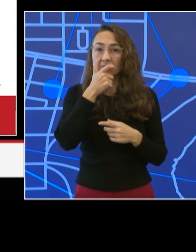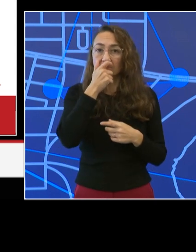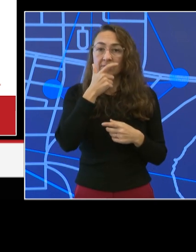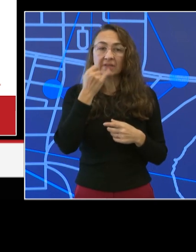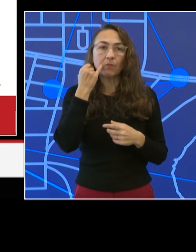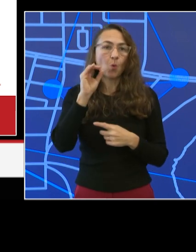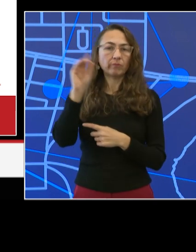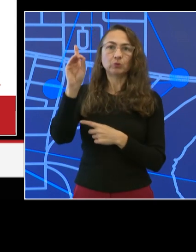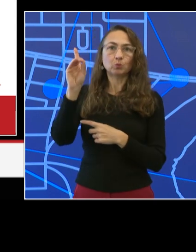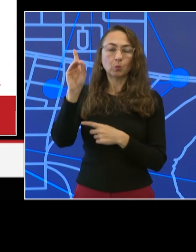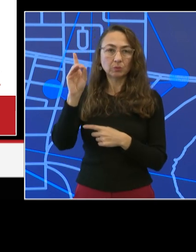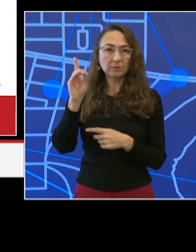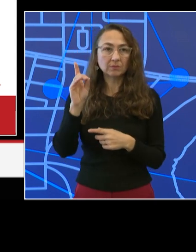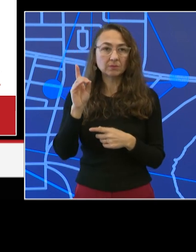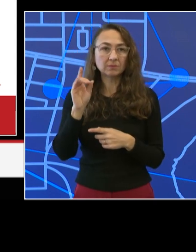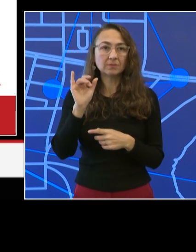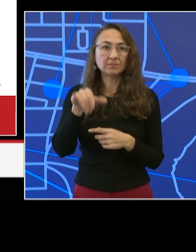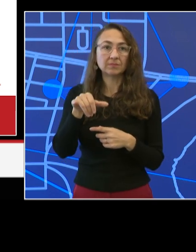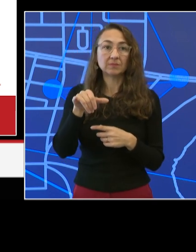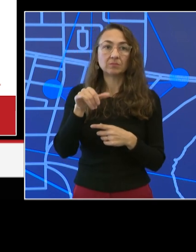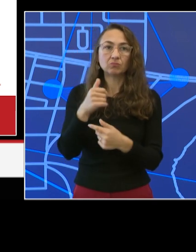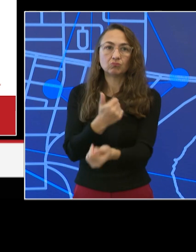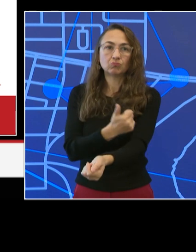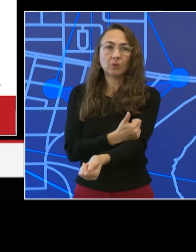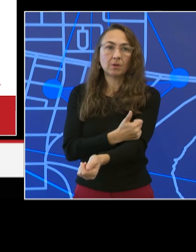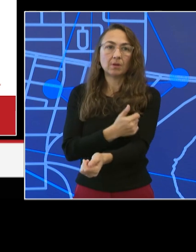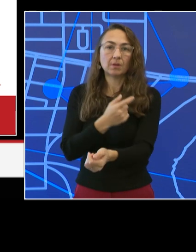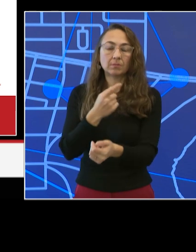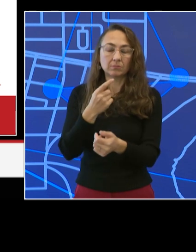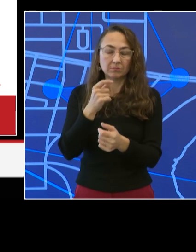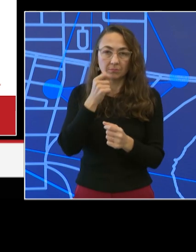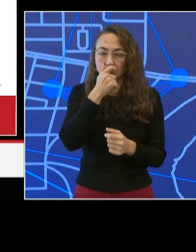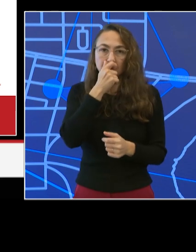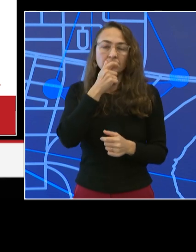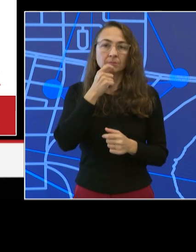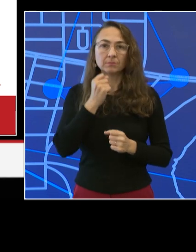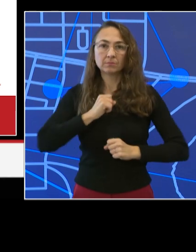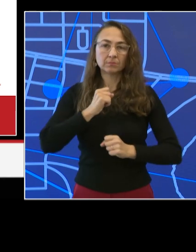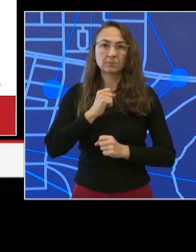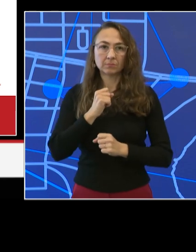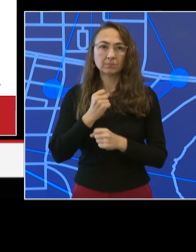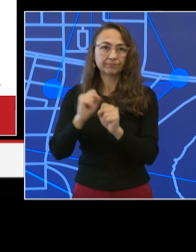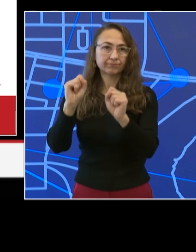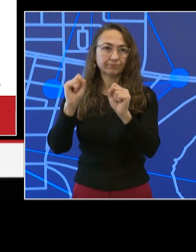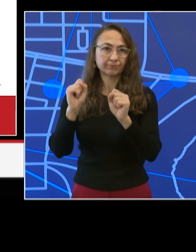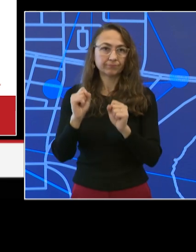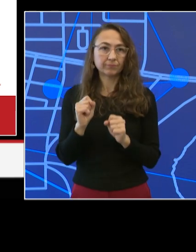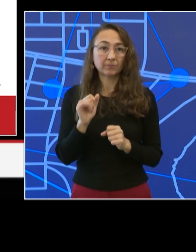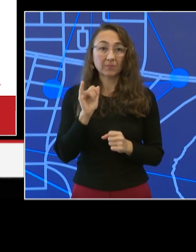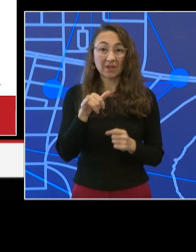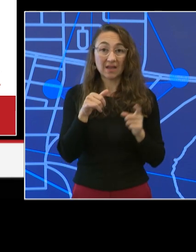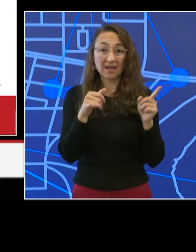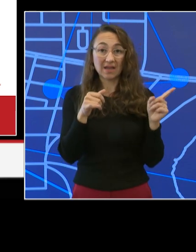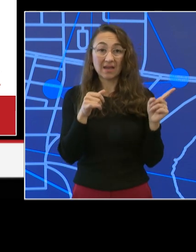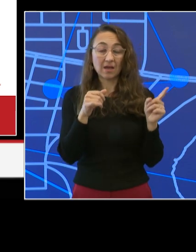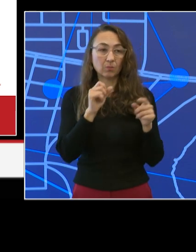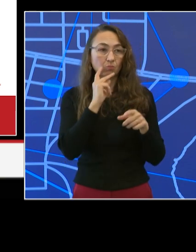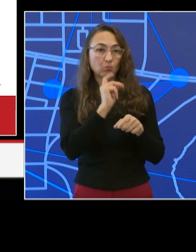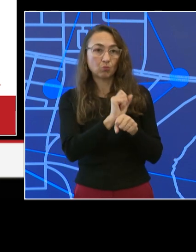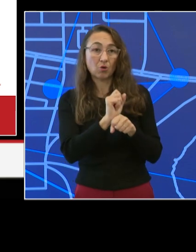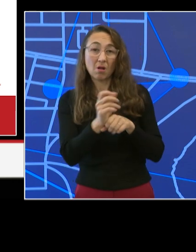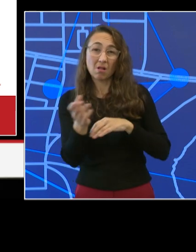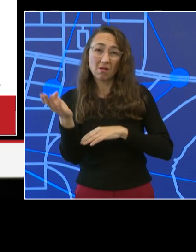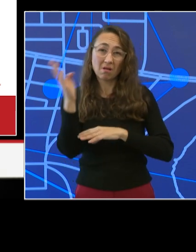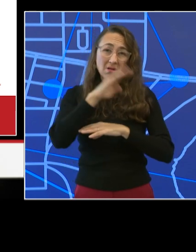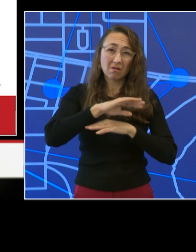out together, working in spaces Wednesdays and Thursdays, and then Friday, Saturday, and Sunday evenings. And that's really,